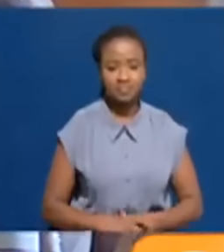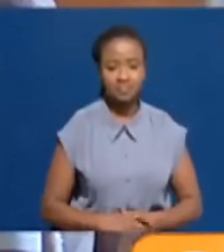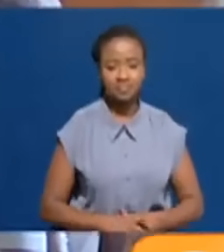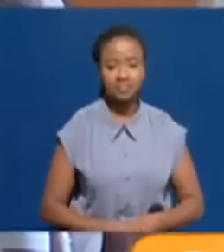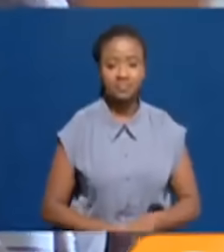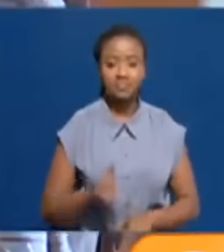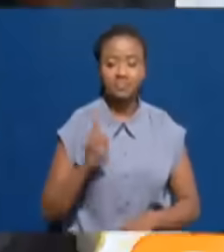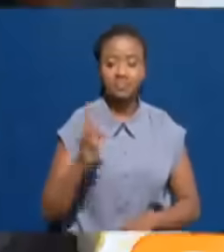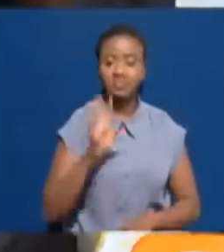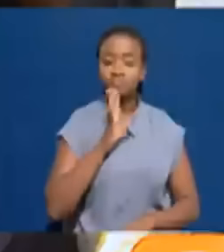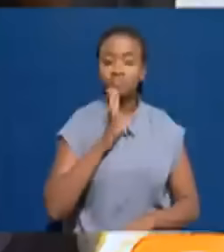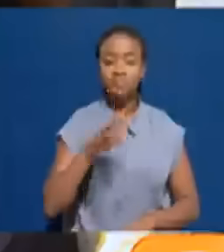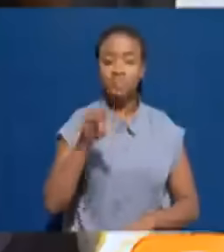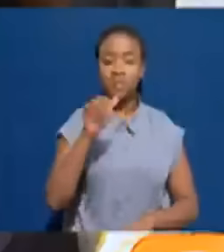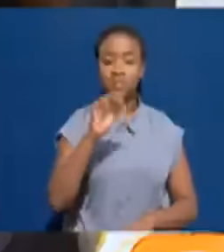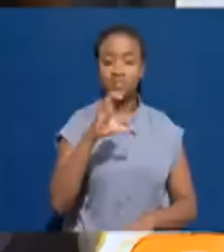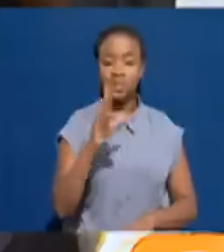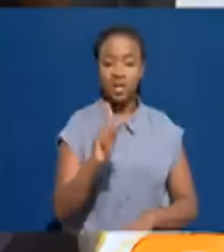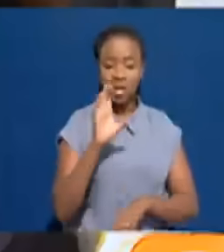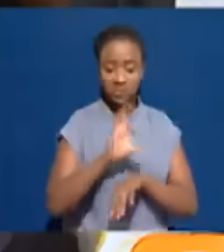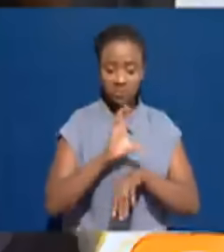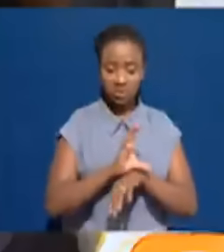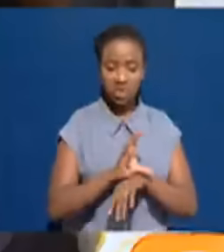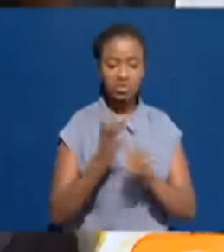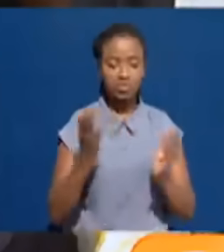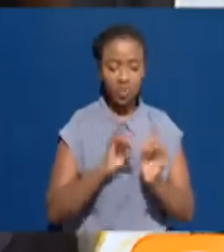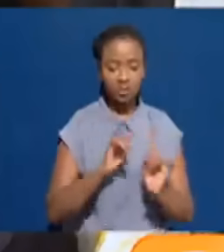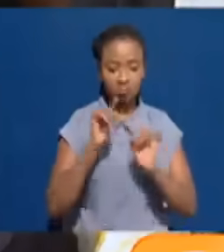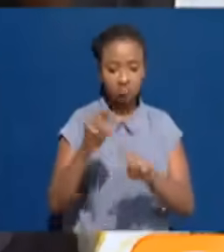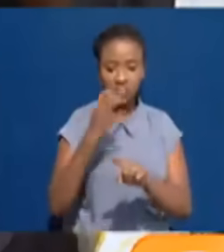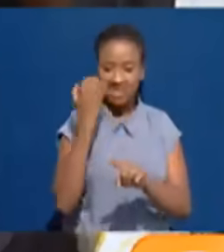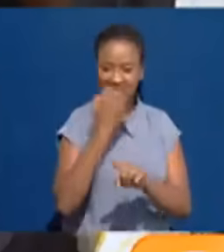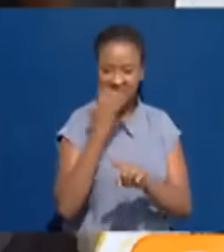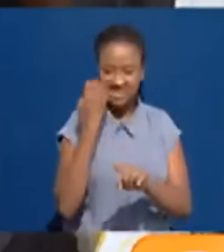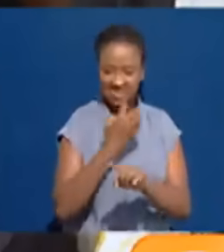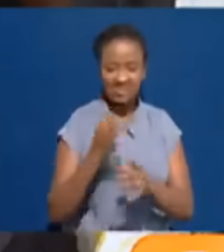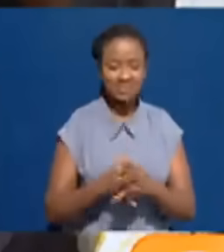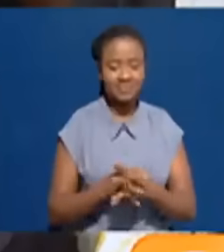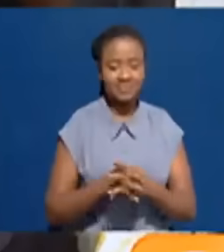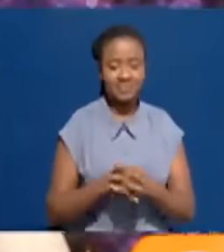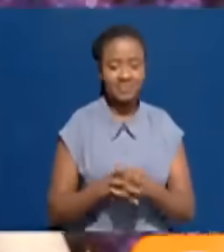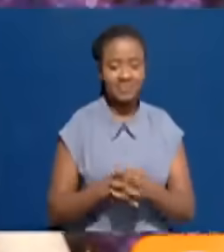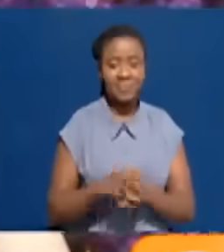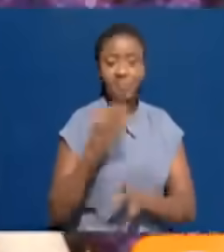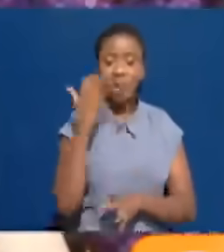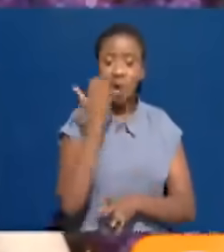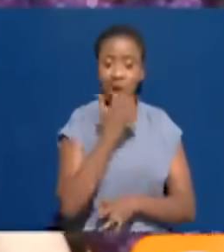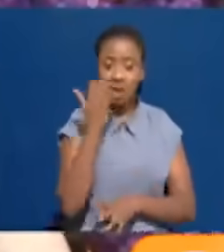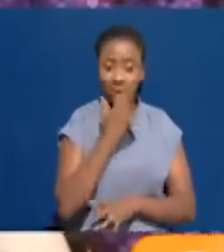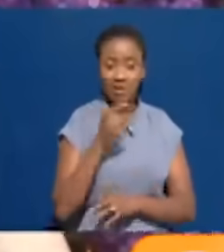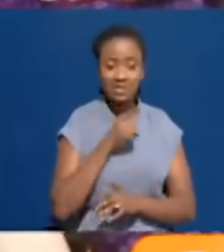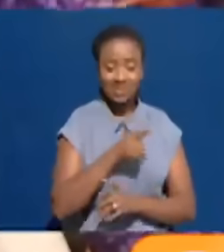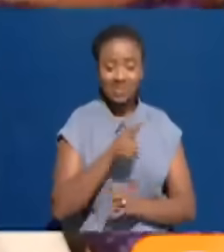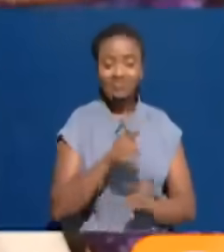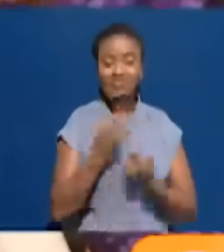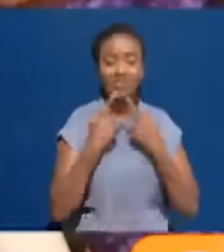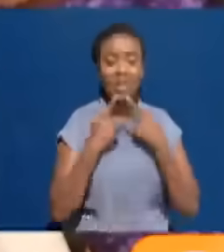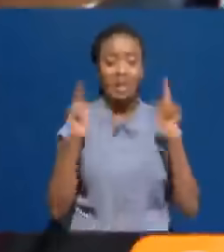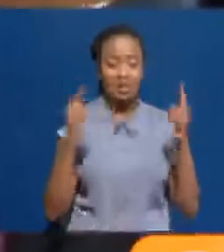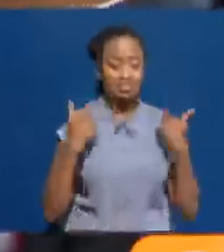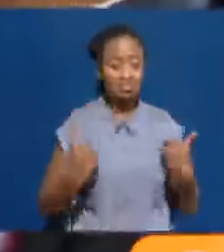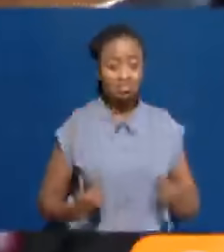Speaking at SEK St. James Cathedral Church, where he attended a church service, Deputy President Rigathi Gachagua declared he is